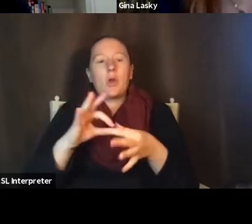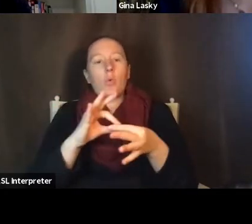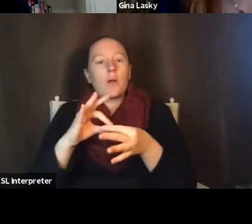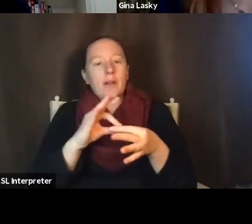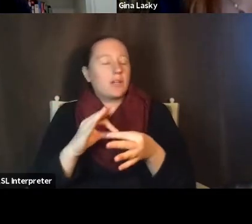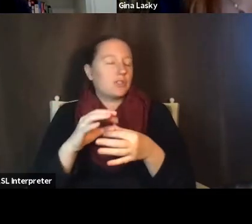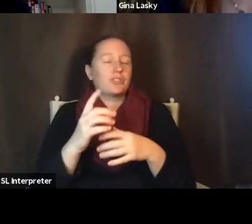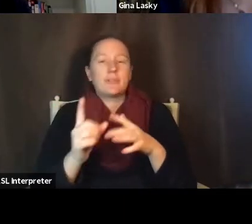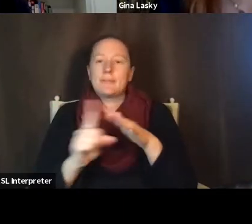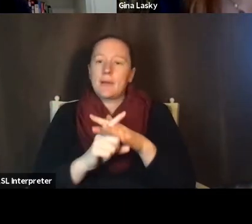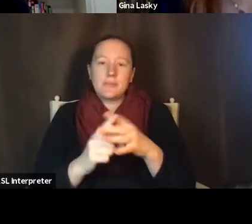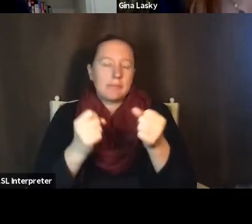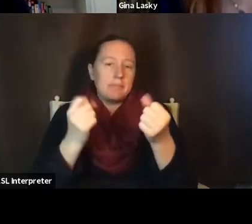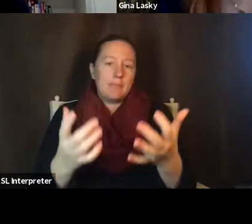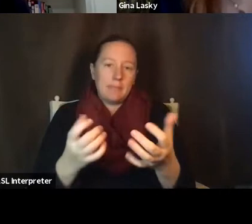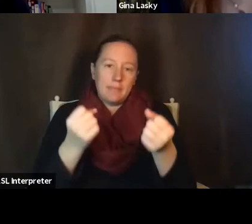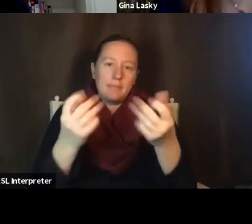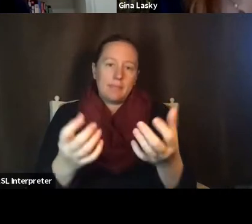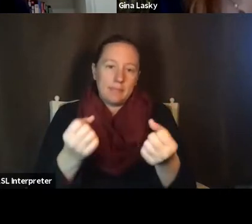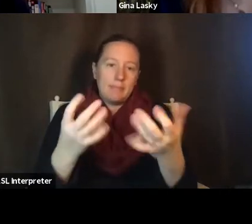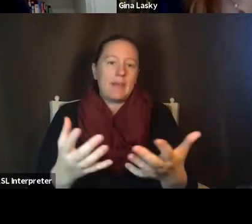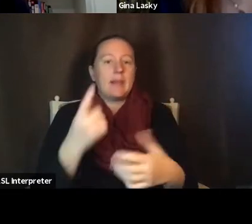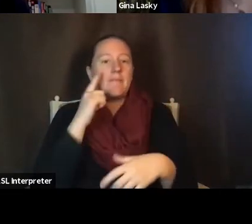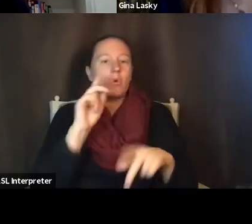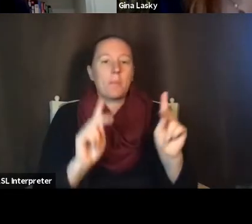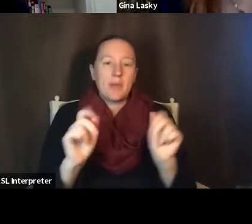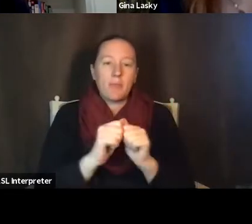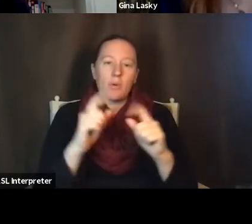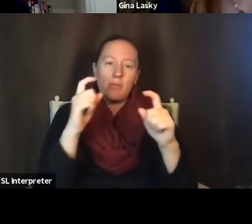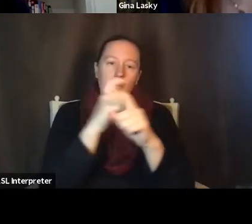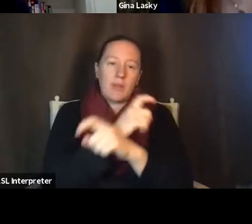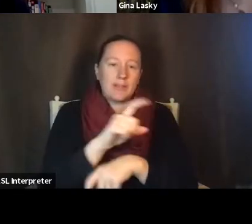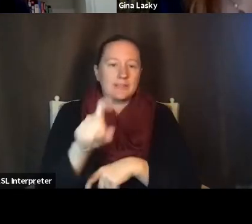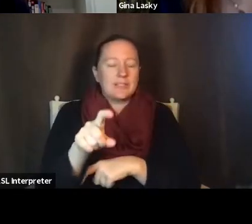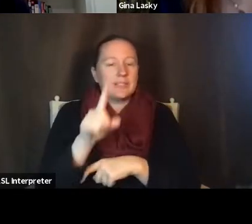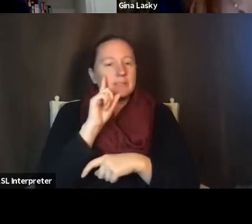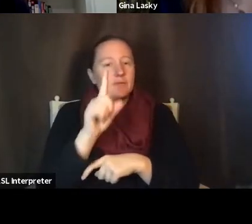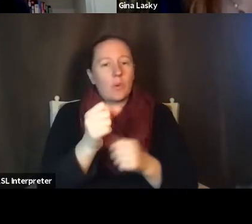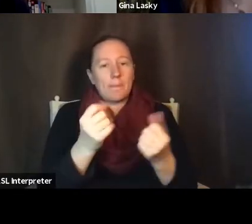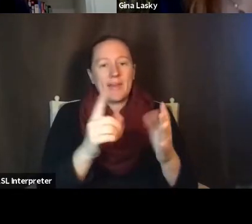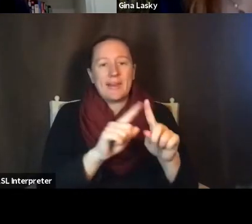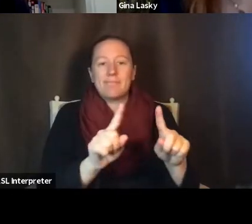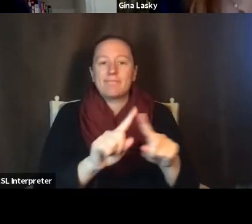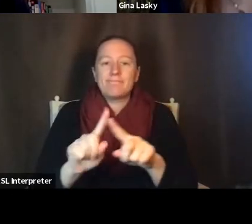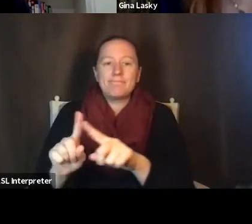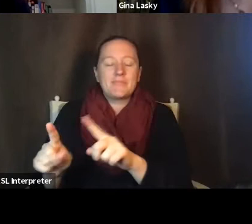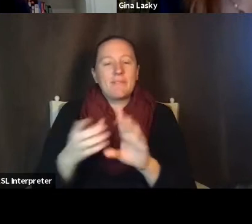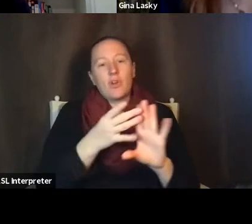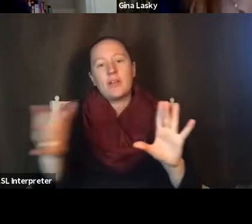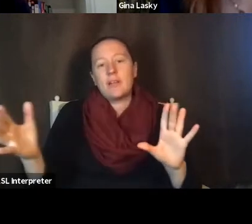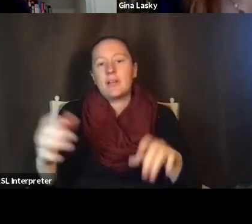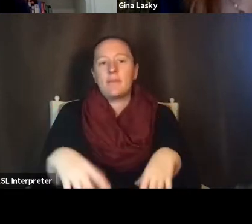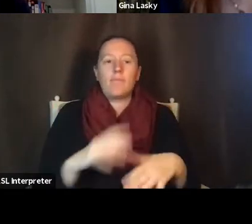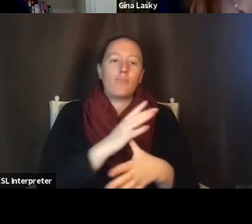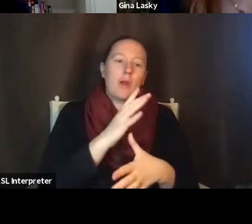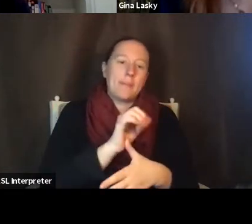the importance of coordinating care, particularly for individuals with complex needs across multiple conditions, primary